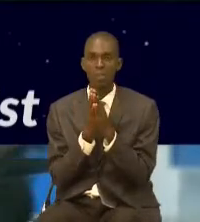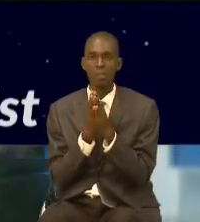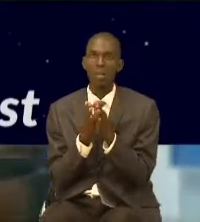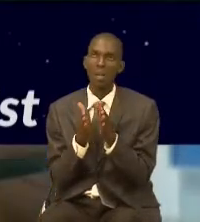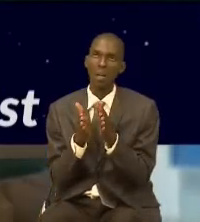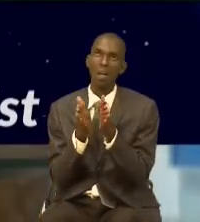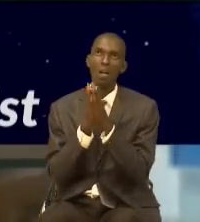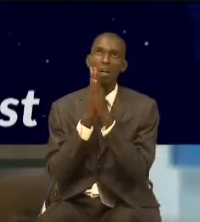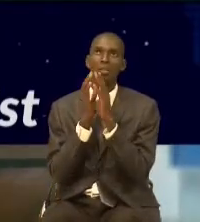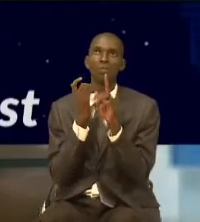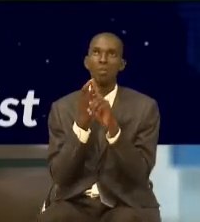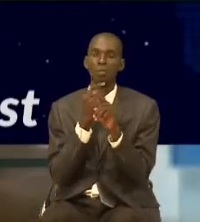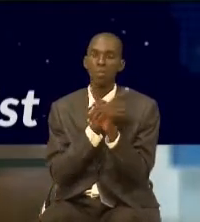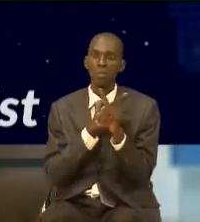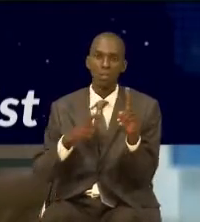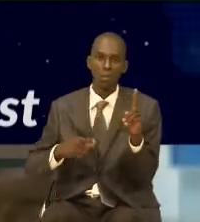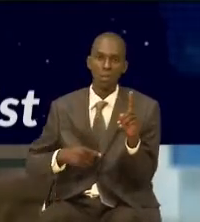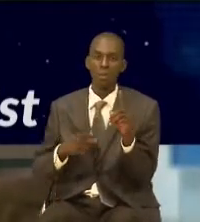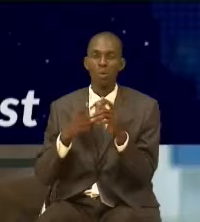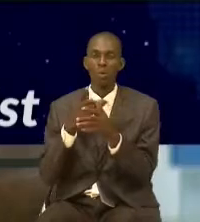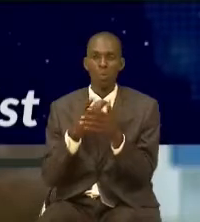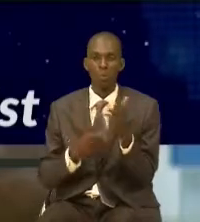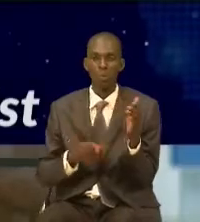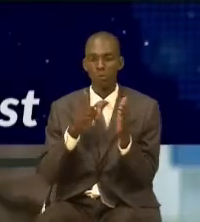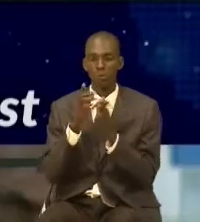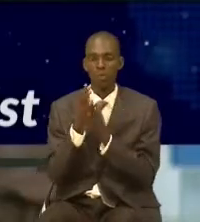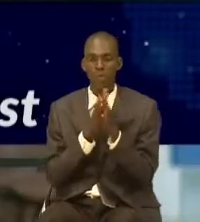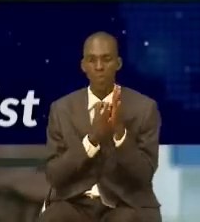expecting your miracle tonight